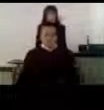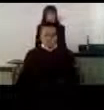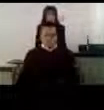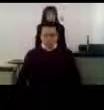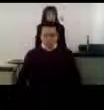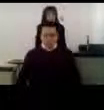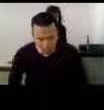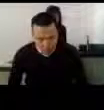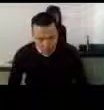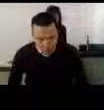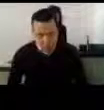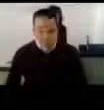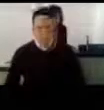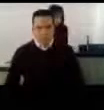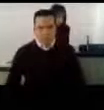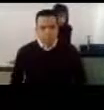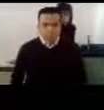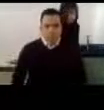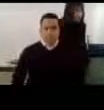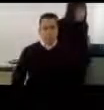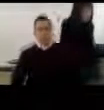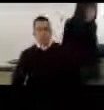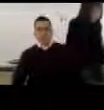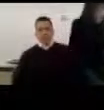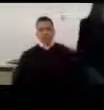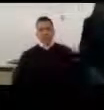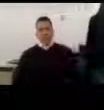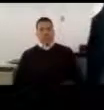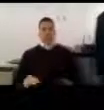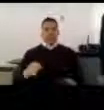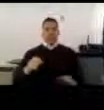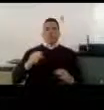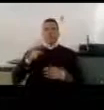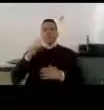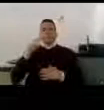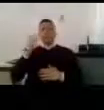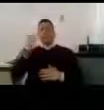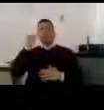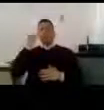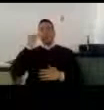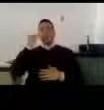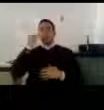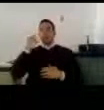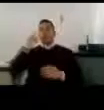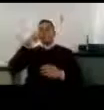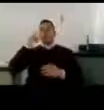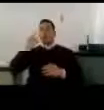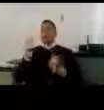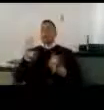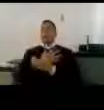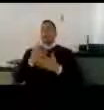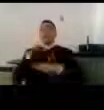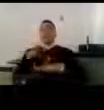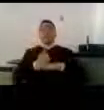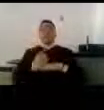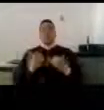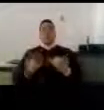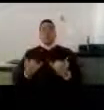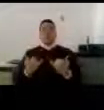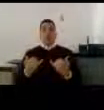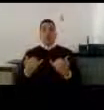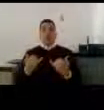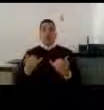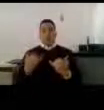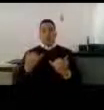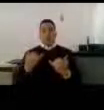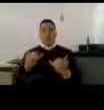think that things are all in place right now, but really it's only been in about